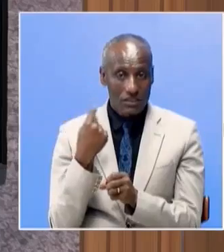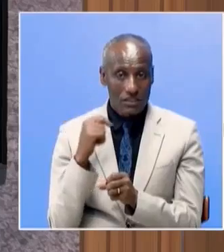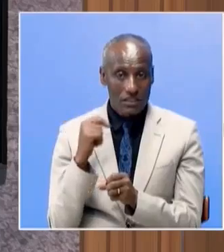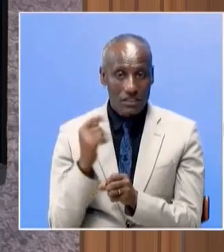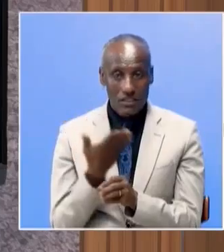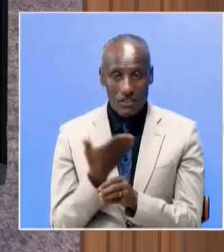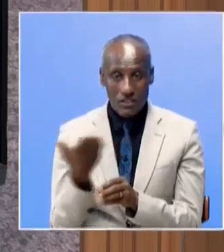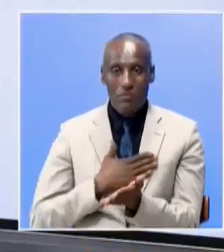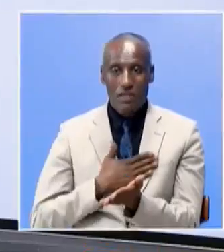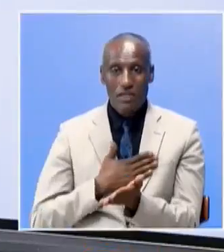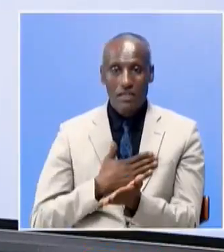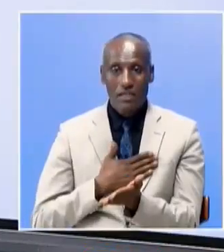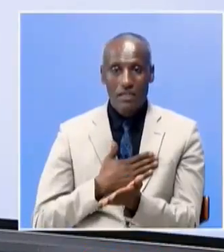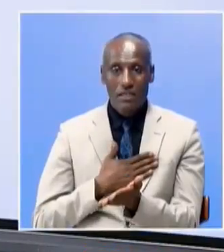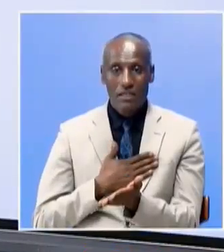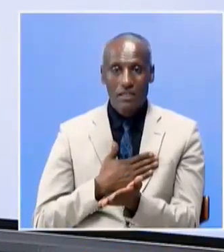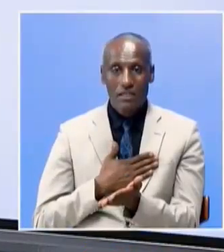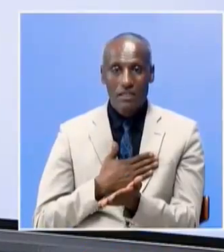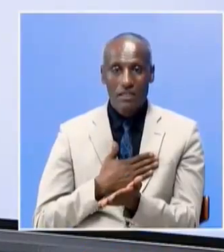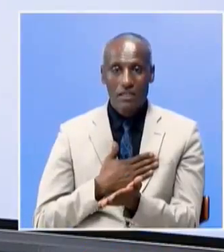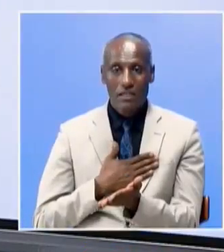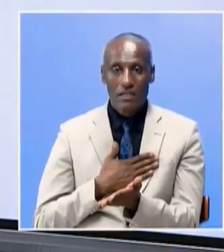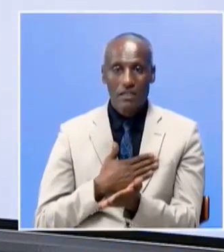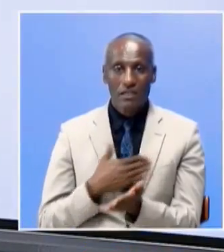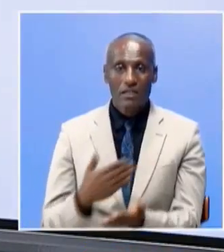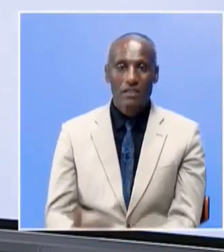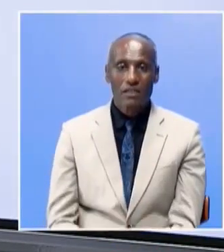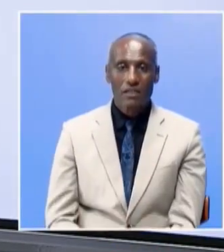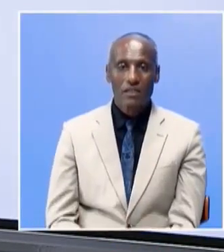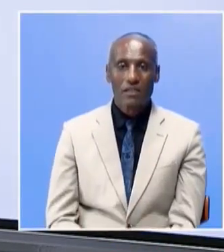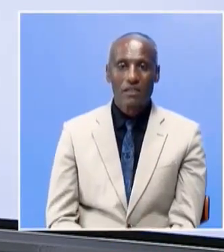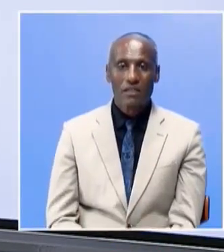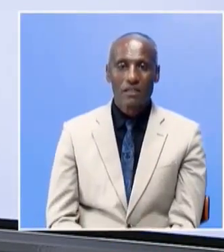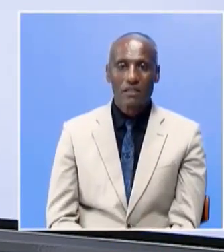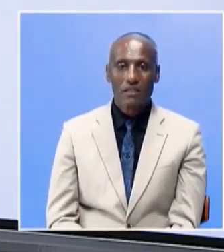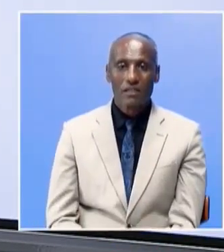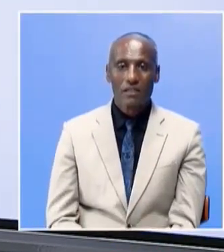mother. I used to wash.